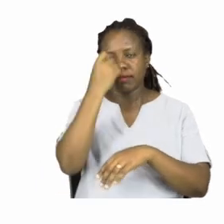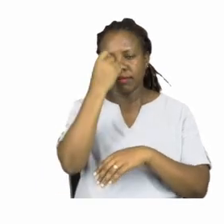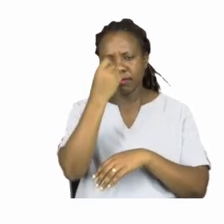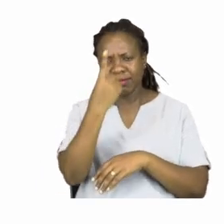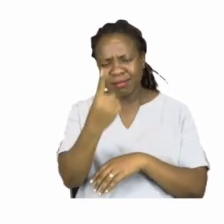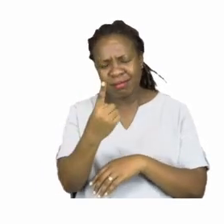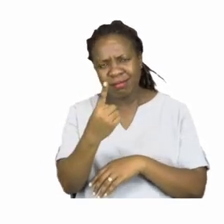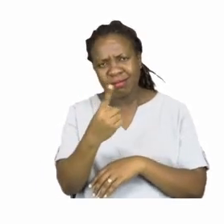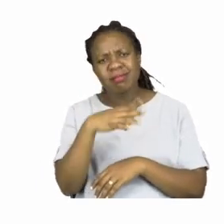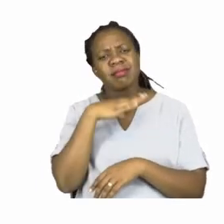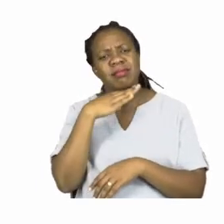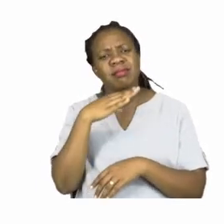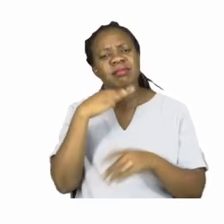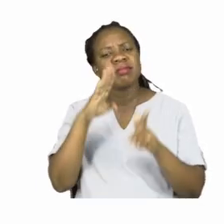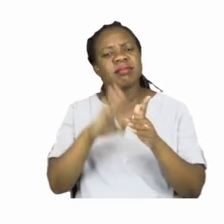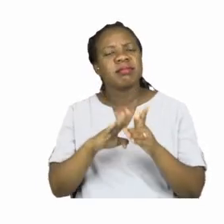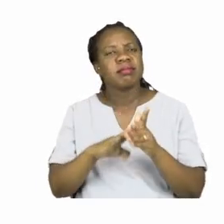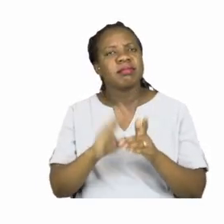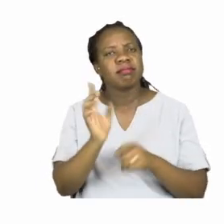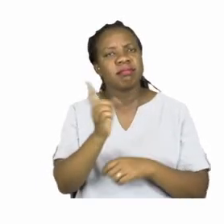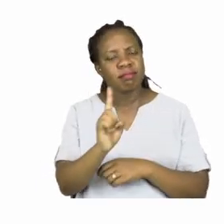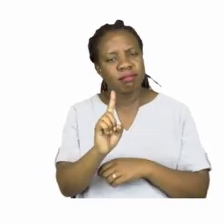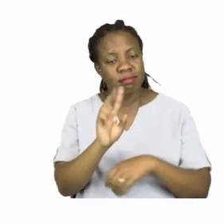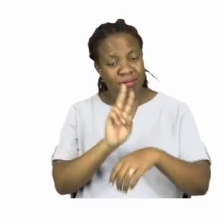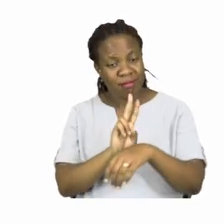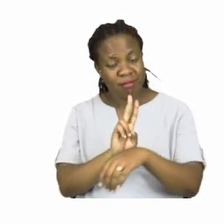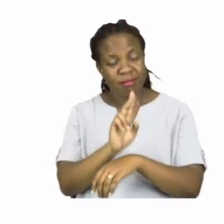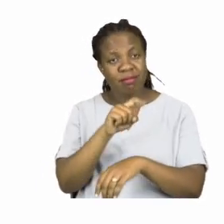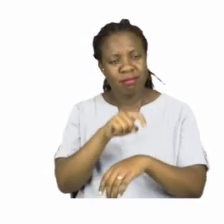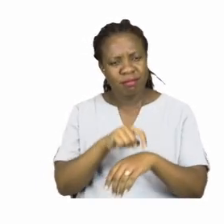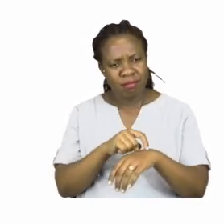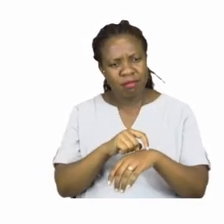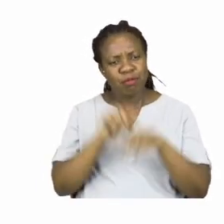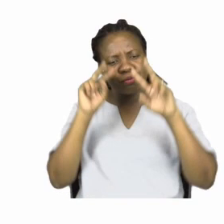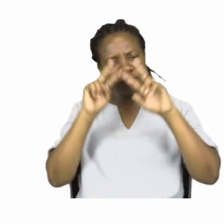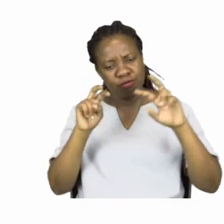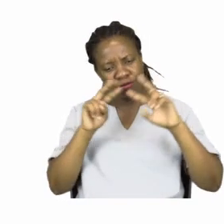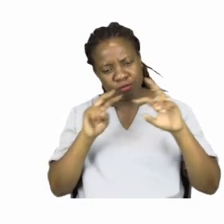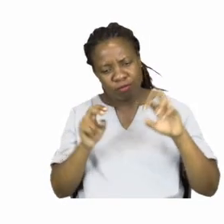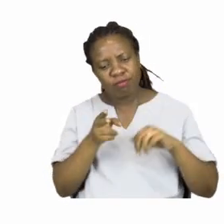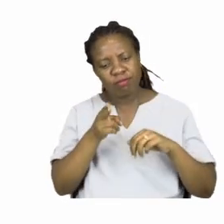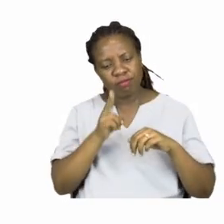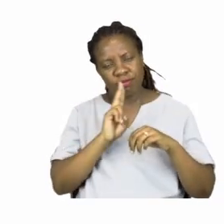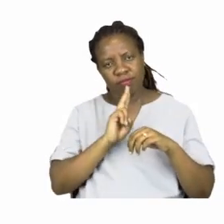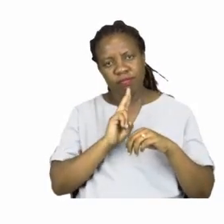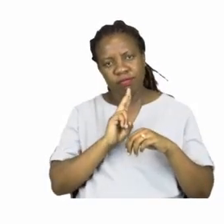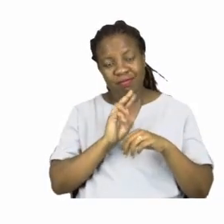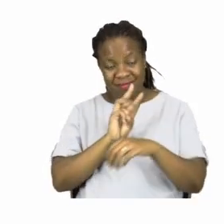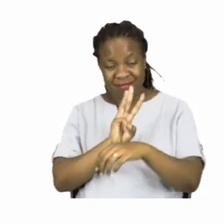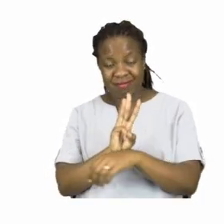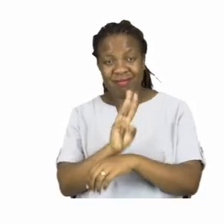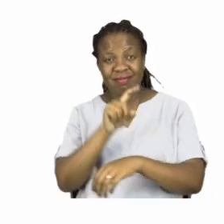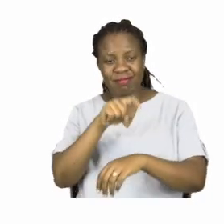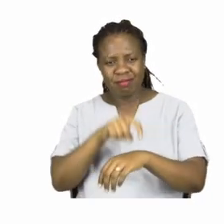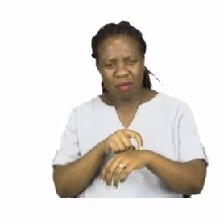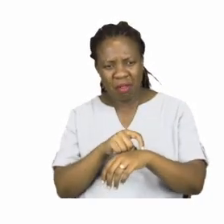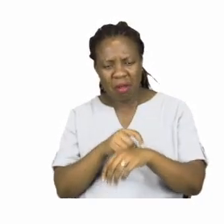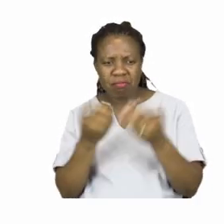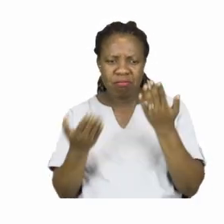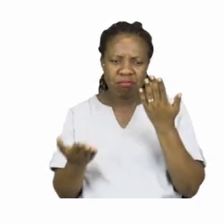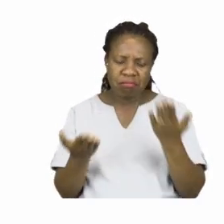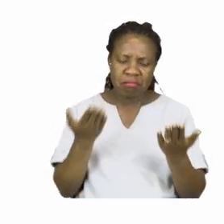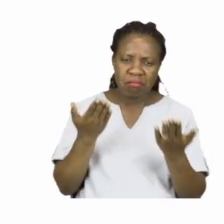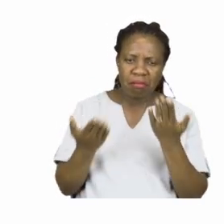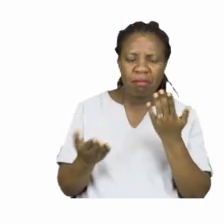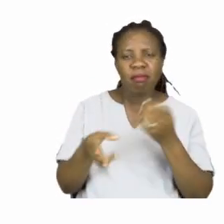it is all about. The second time is to try and find our answers. And then the third time is to make sure that our answers